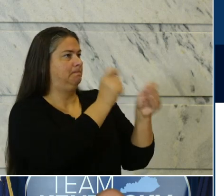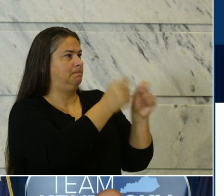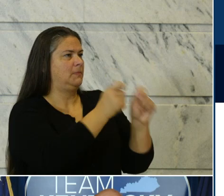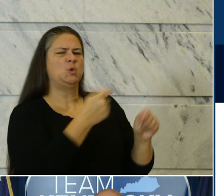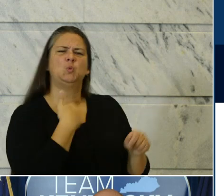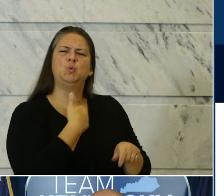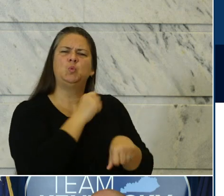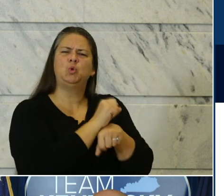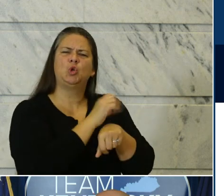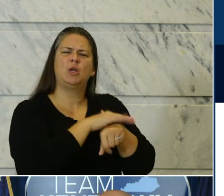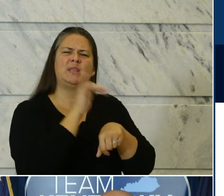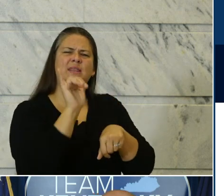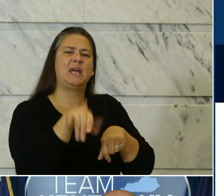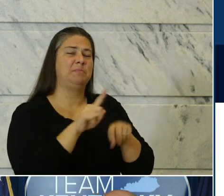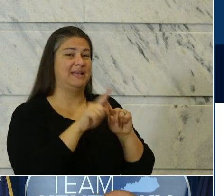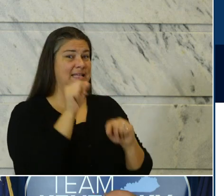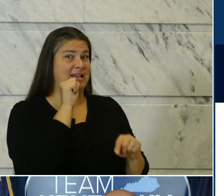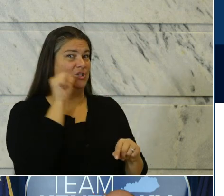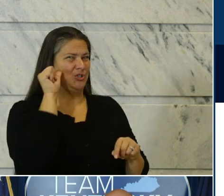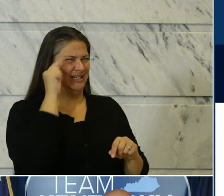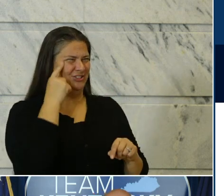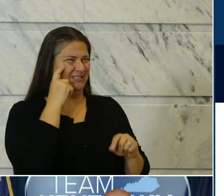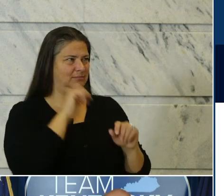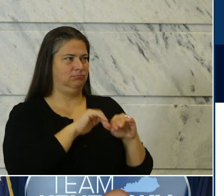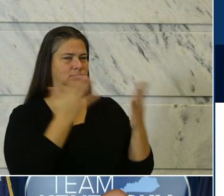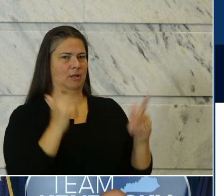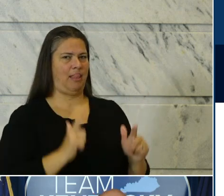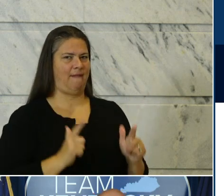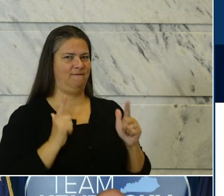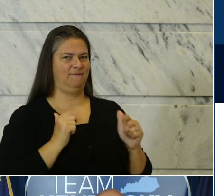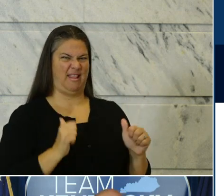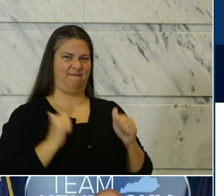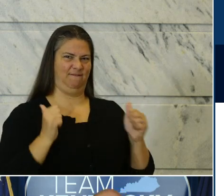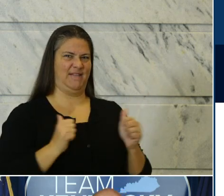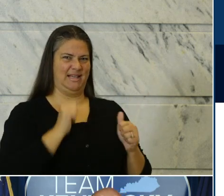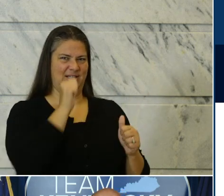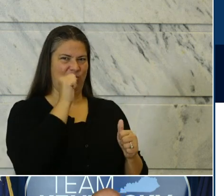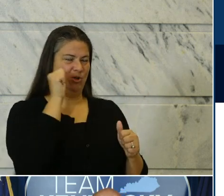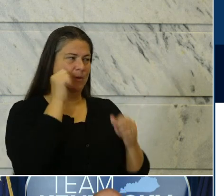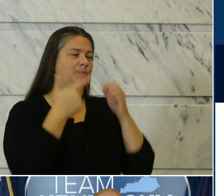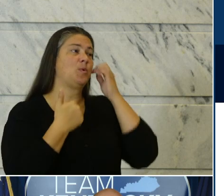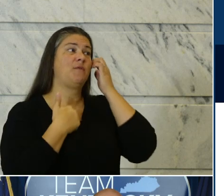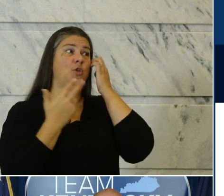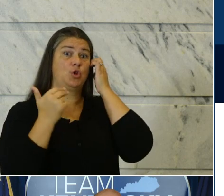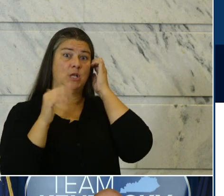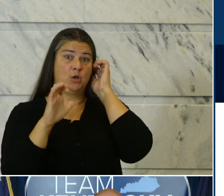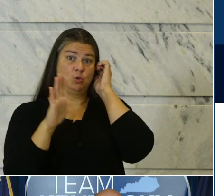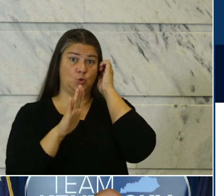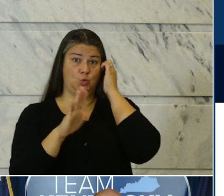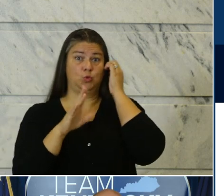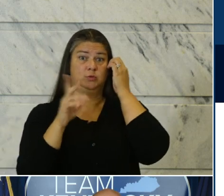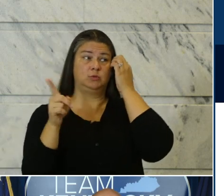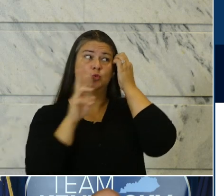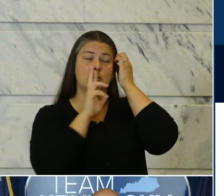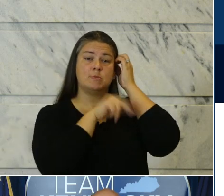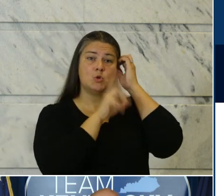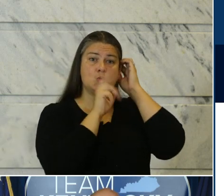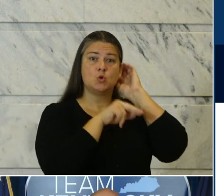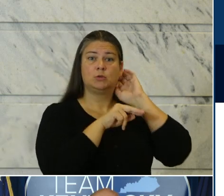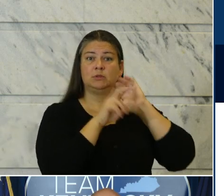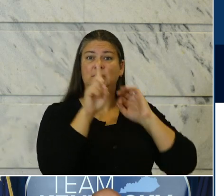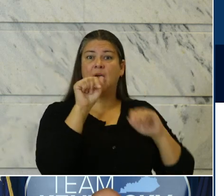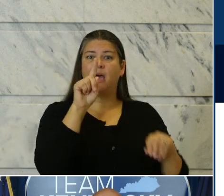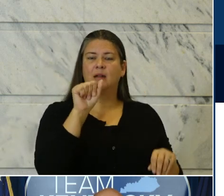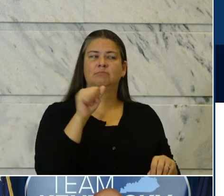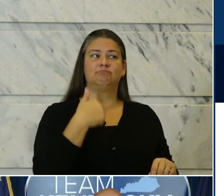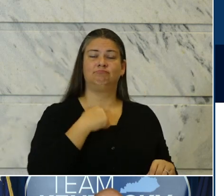just went live yesterday. We have over 1,300 schools who have reported data into this. So I'm satisfied that this